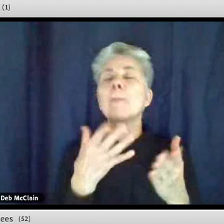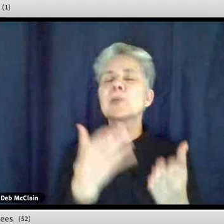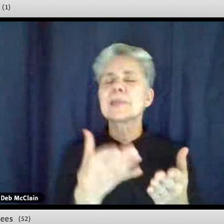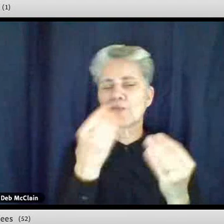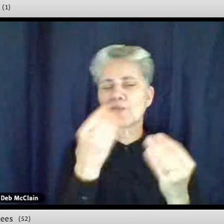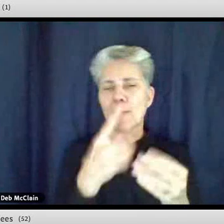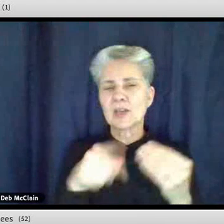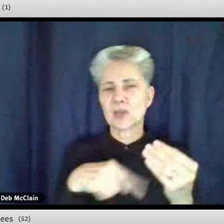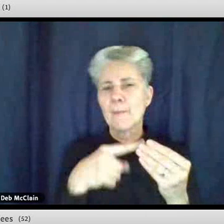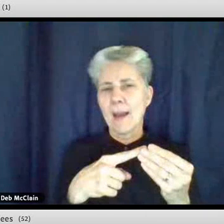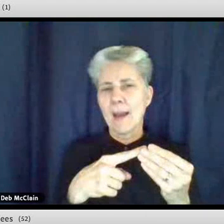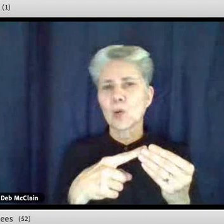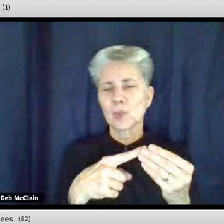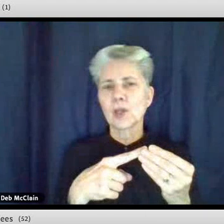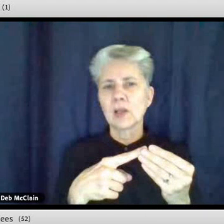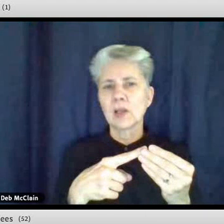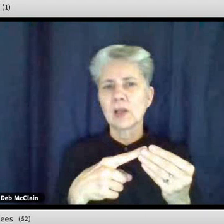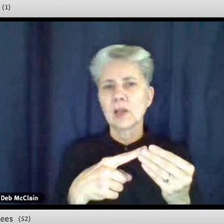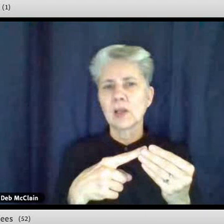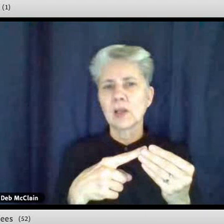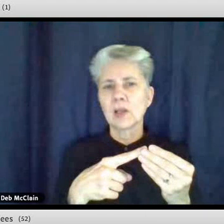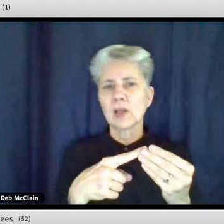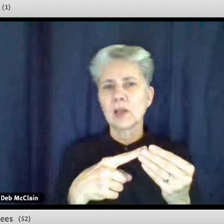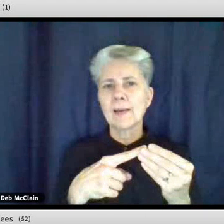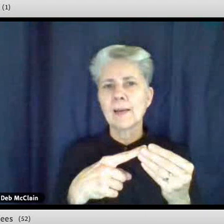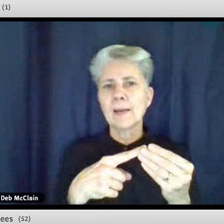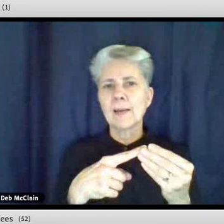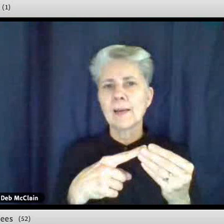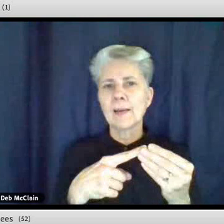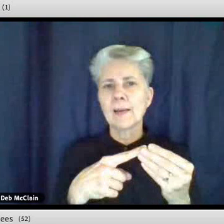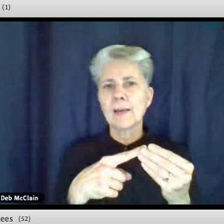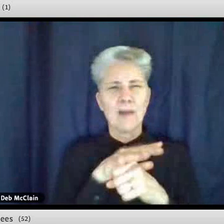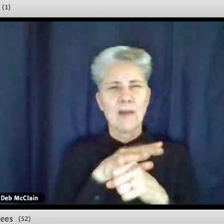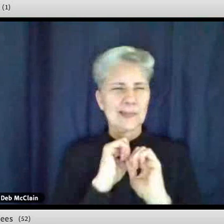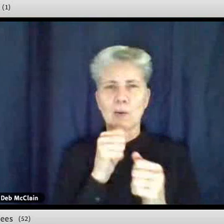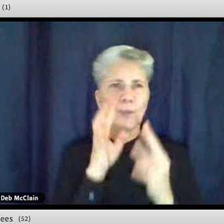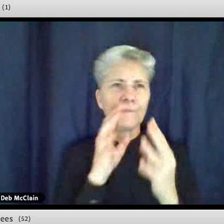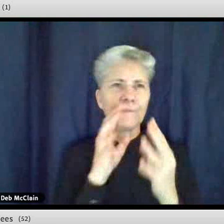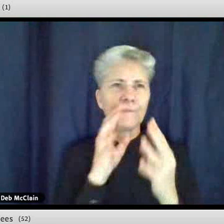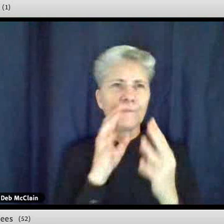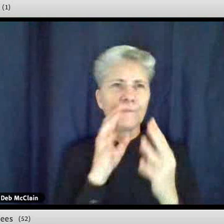Also, I'm going to talk to you about, again, how do you present information on